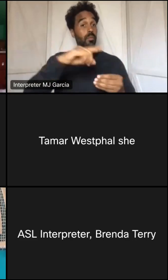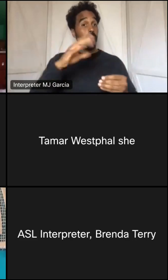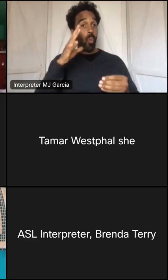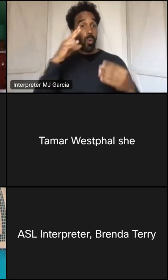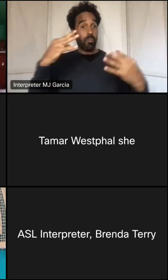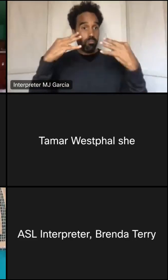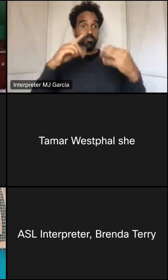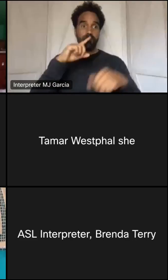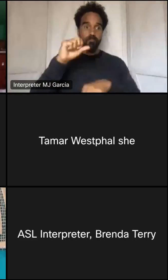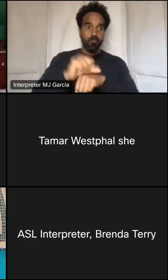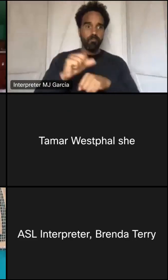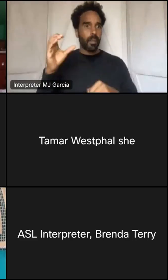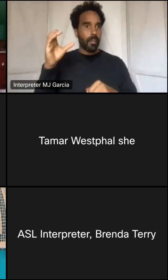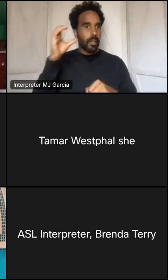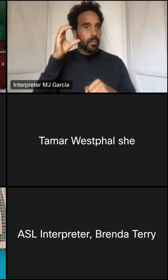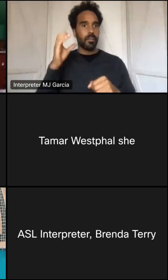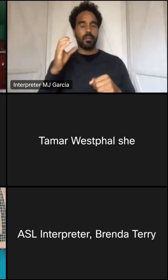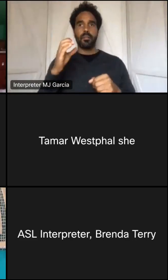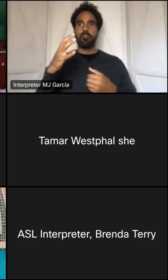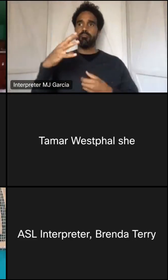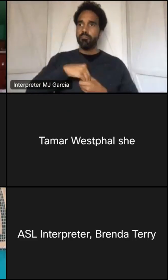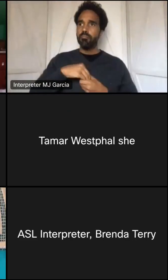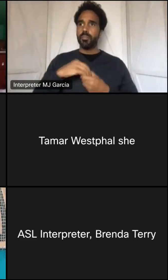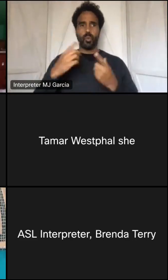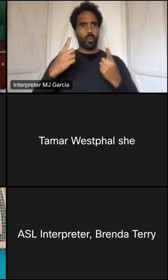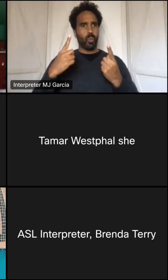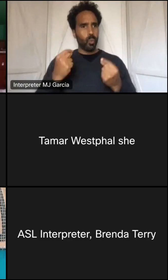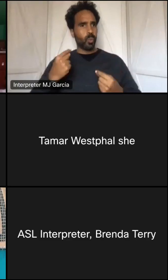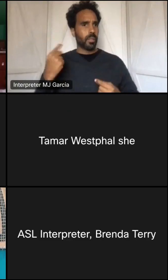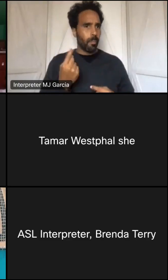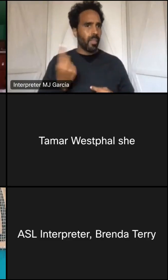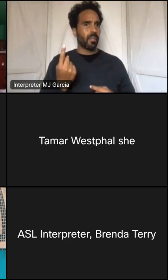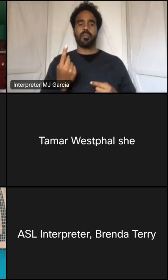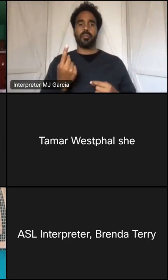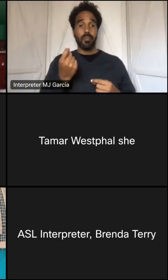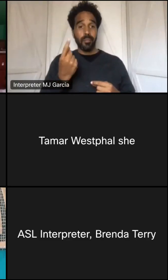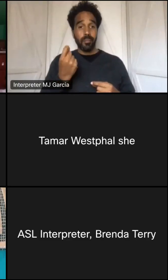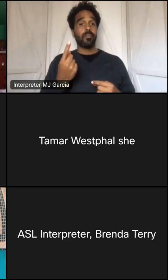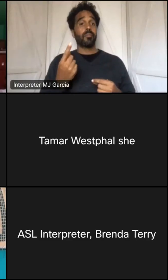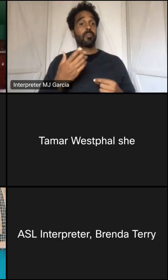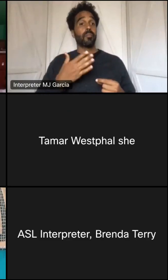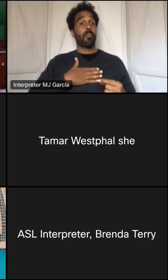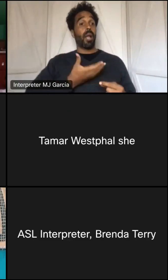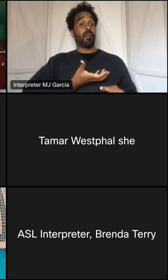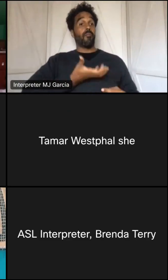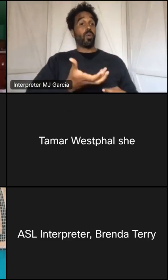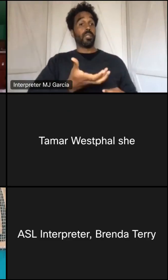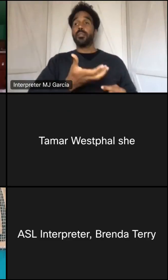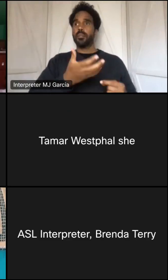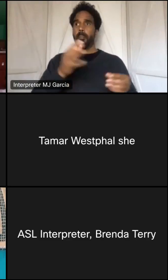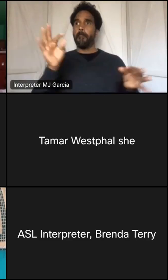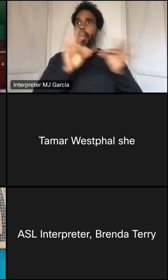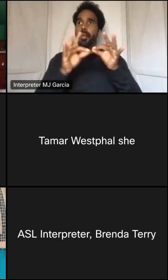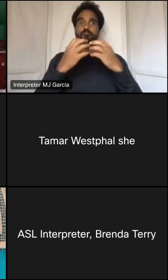we say into consideration. We want to feel as though our voices matter. And what will help us